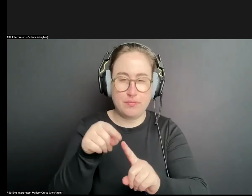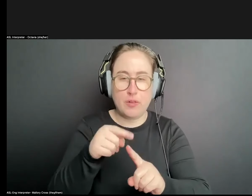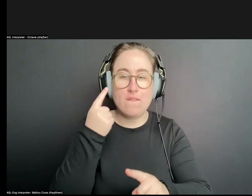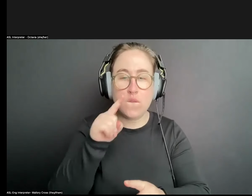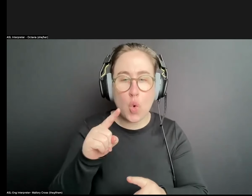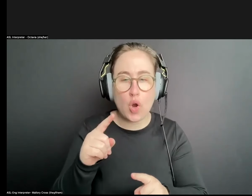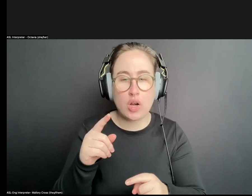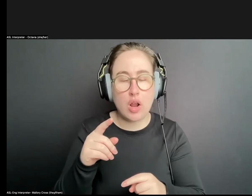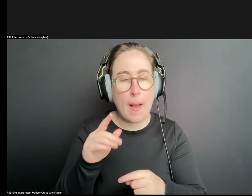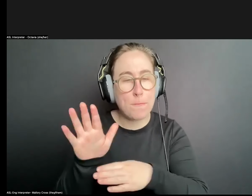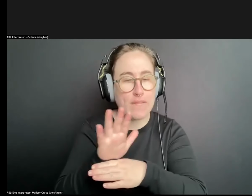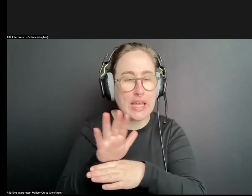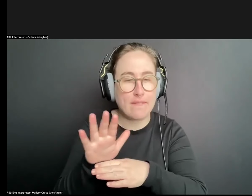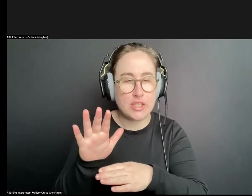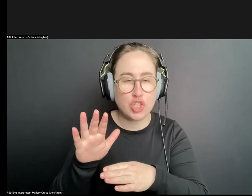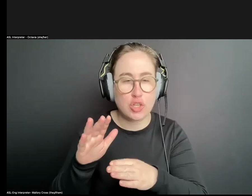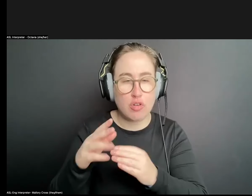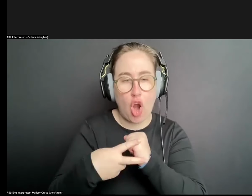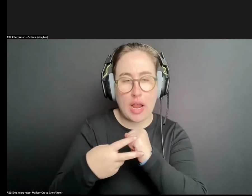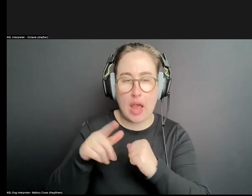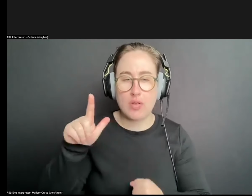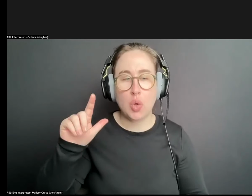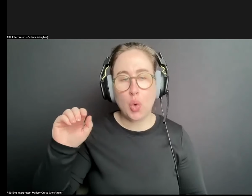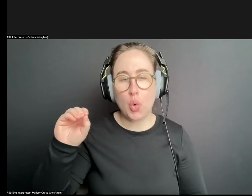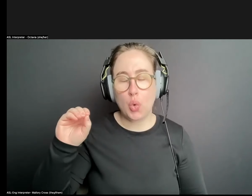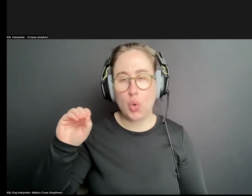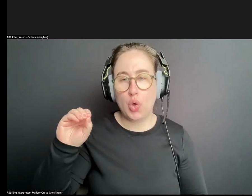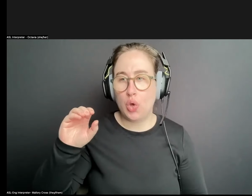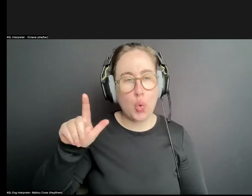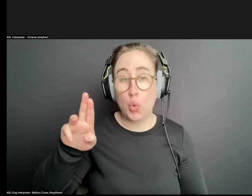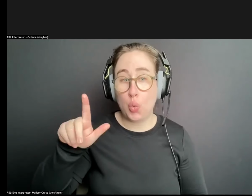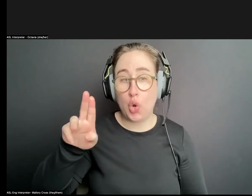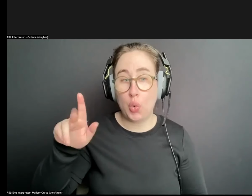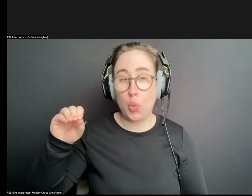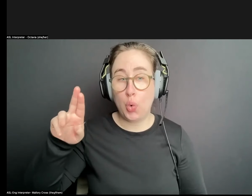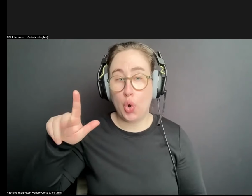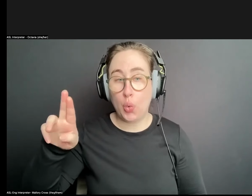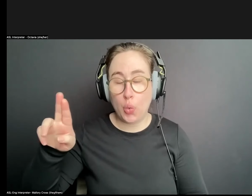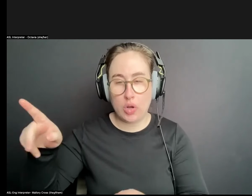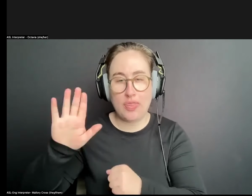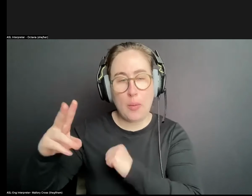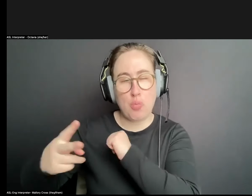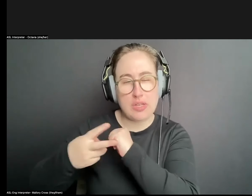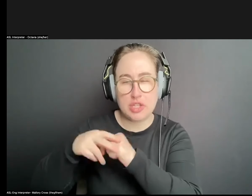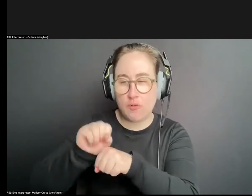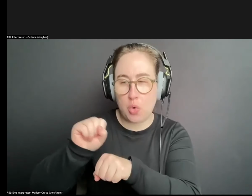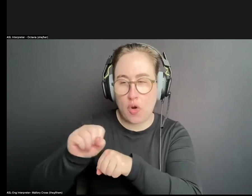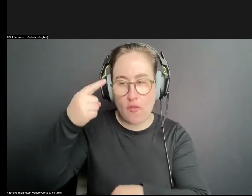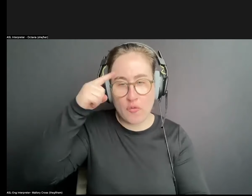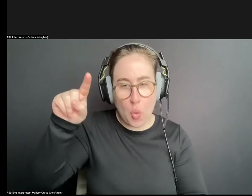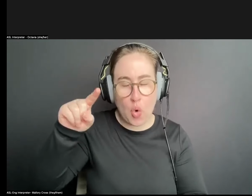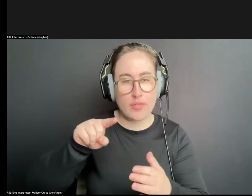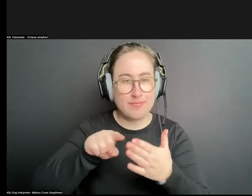image archive, the Ulu Ulu archive here in Hawaii, whose preservation work of, those